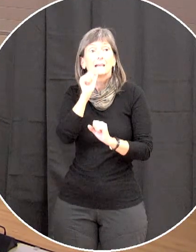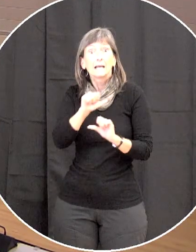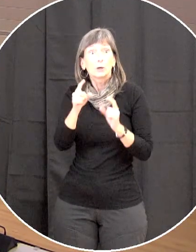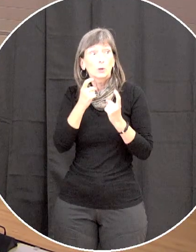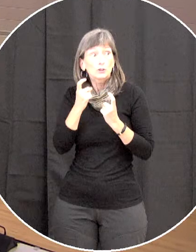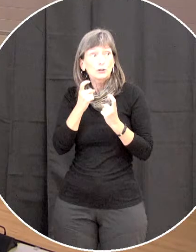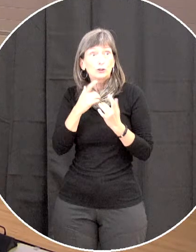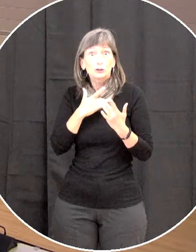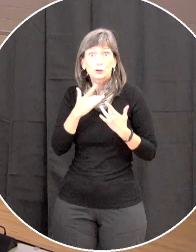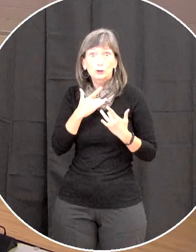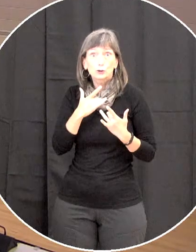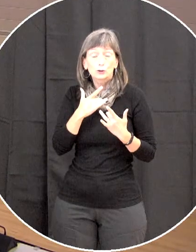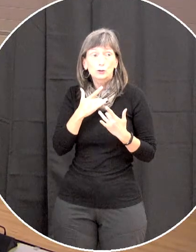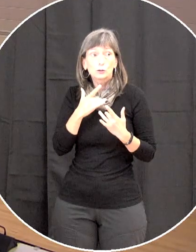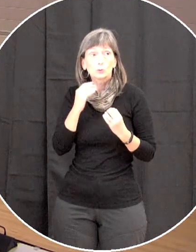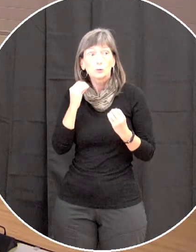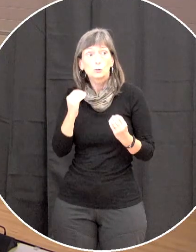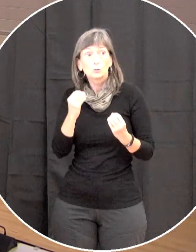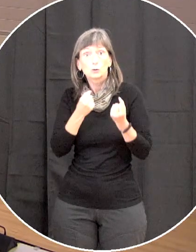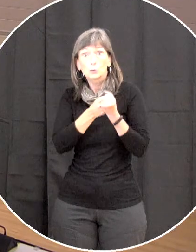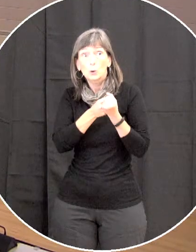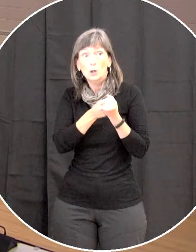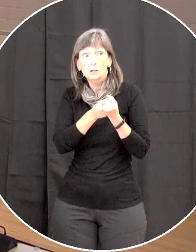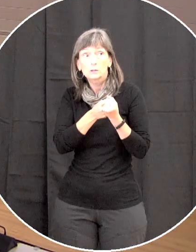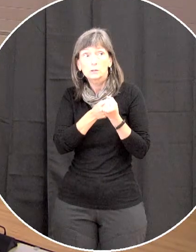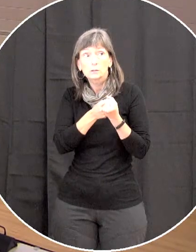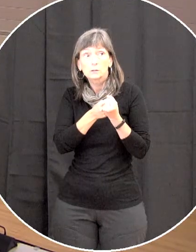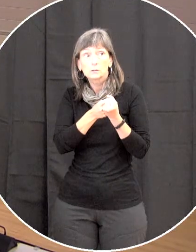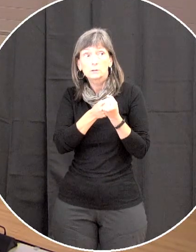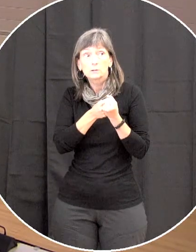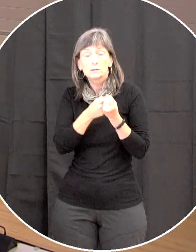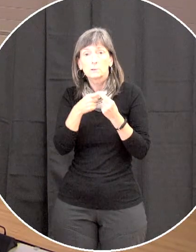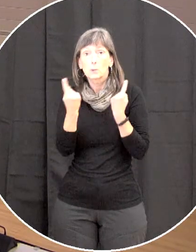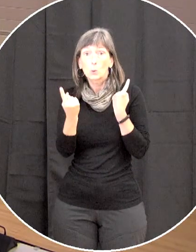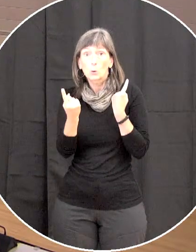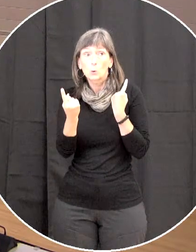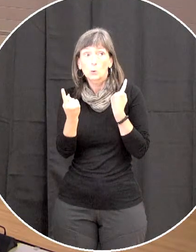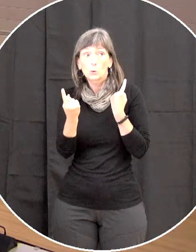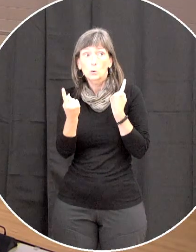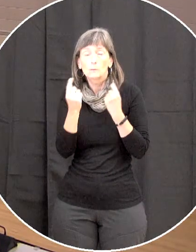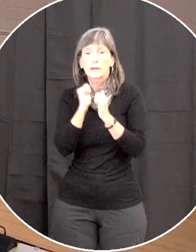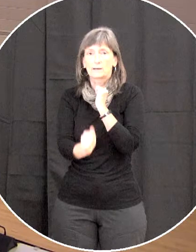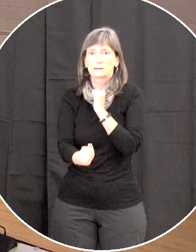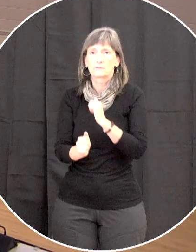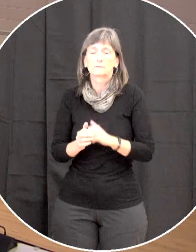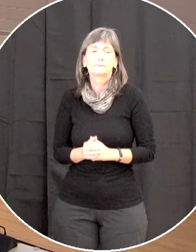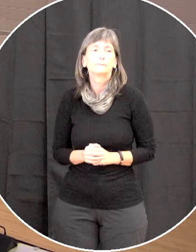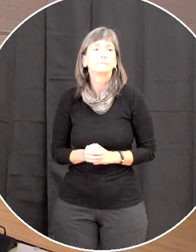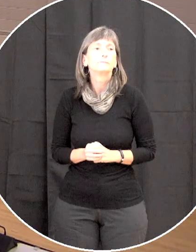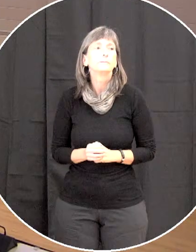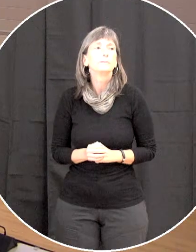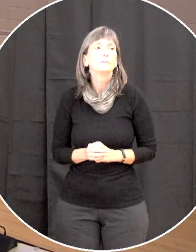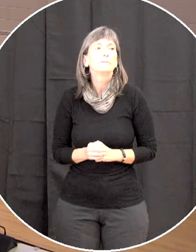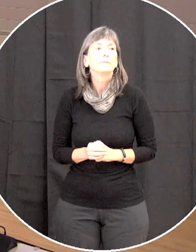questions, concerns? Hearing none, all in favor? Those against? Motion carries. The board approved